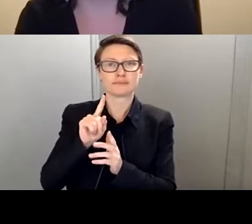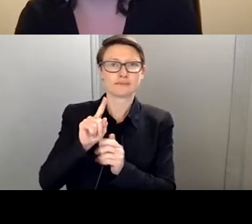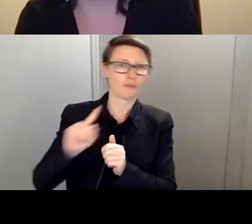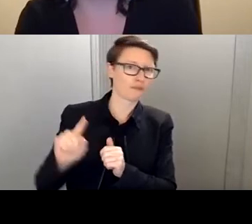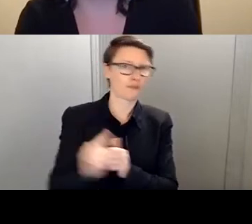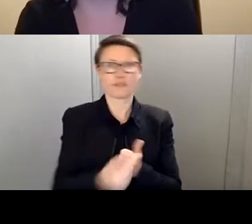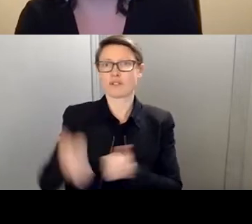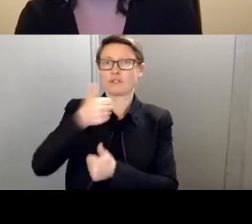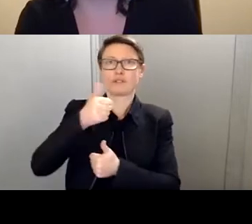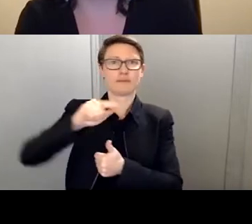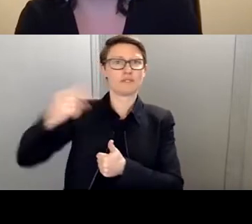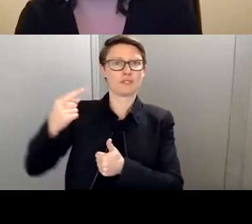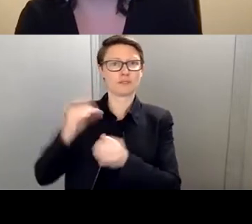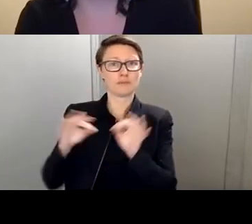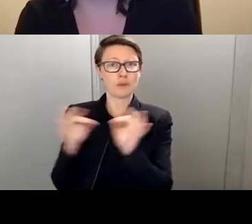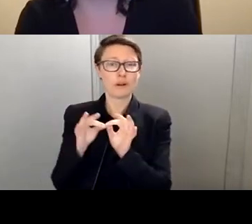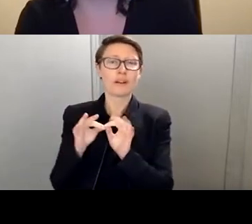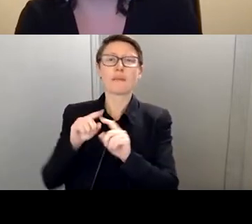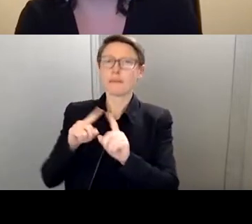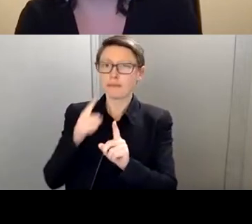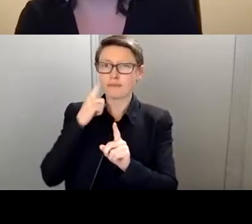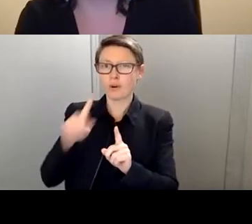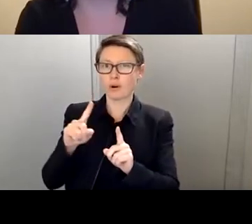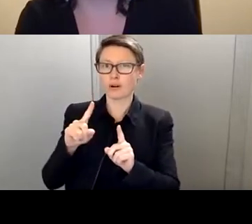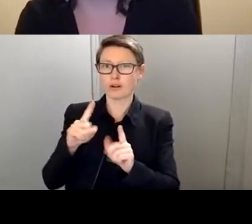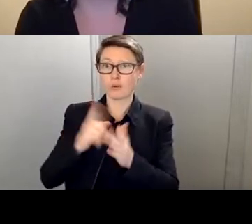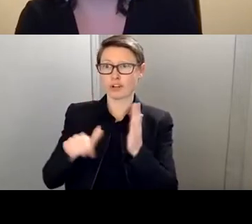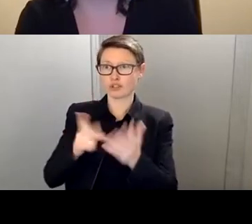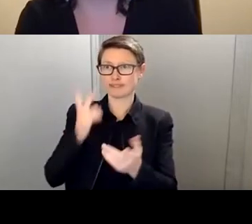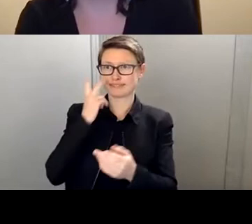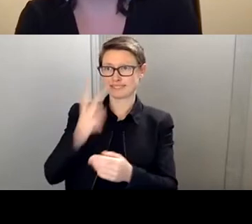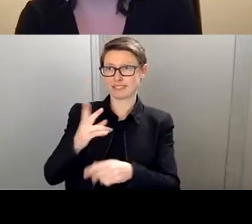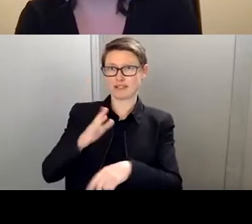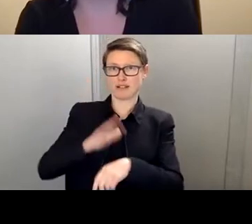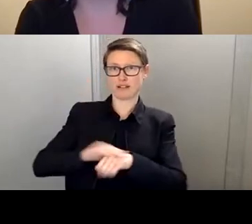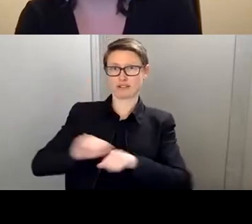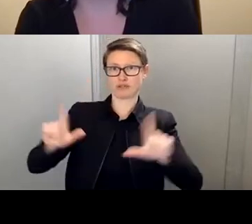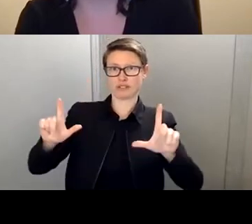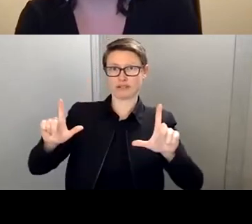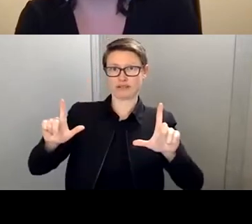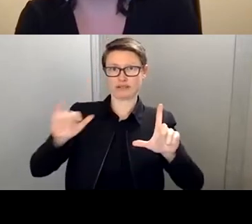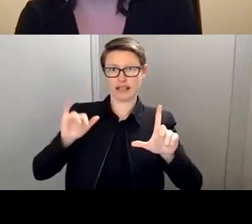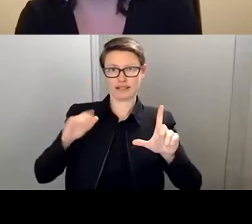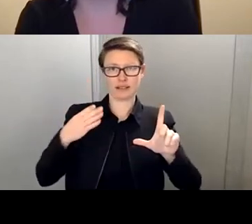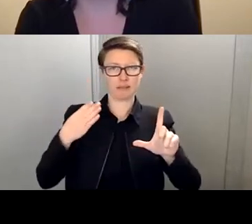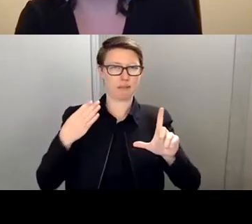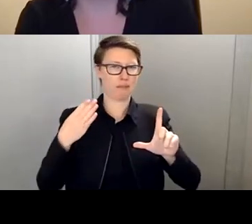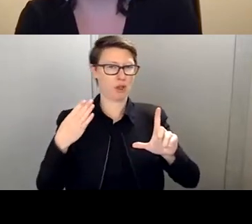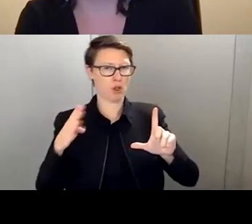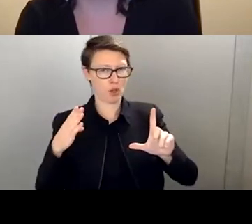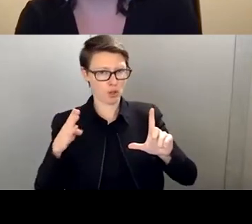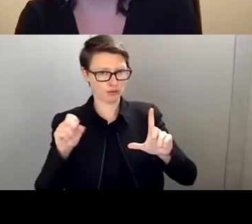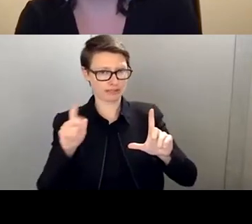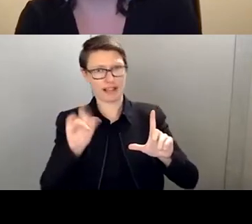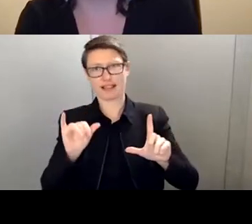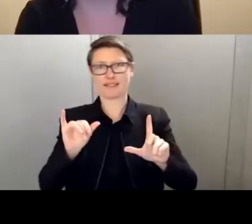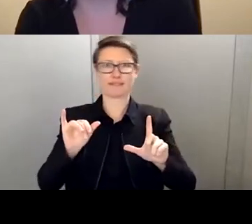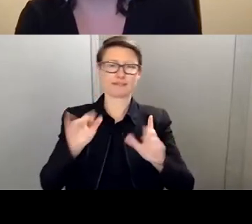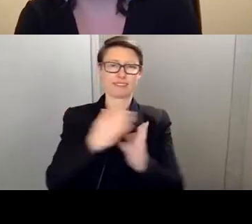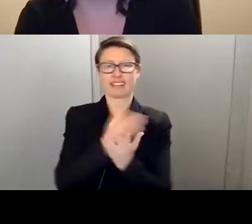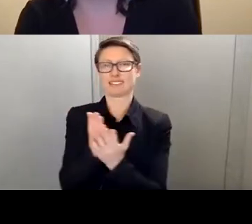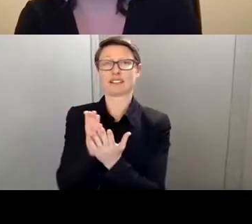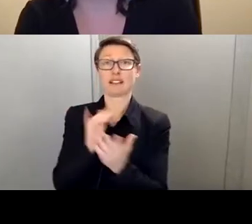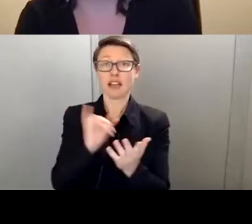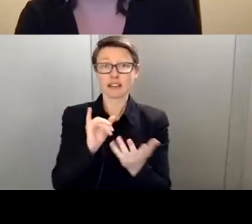up on screen. So it's the blue sky phase. So a lot of it comes from what pitches am I